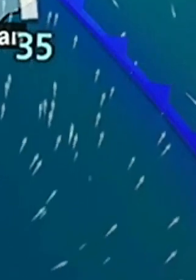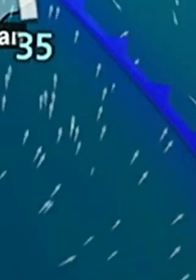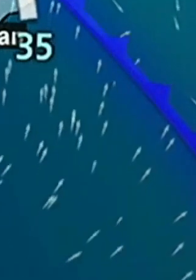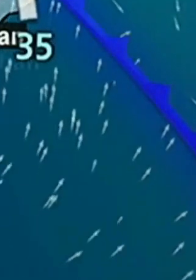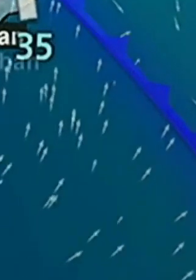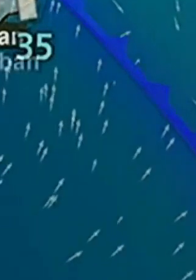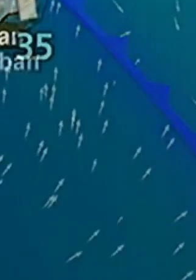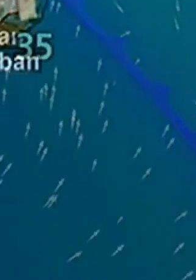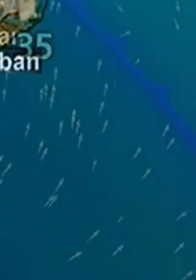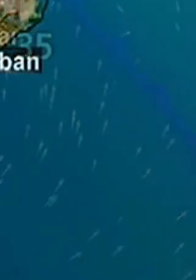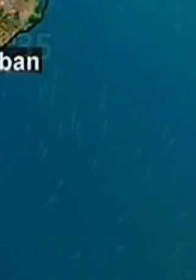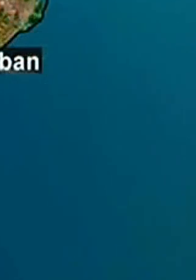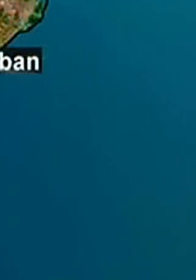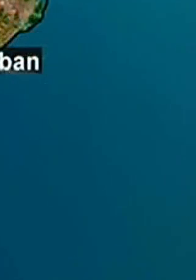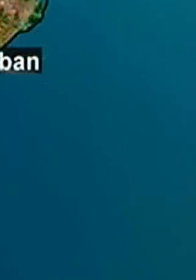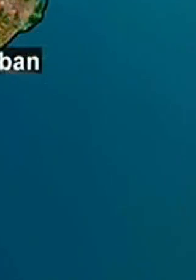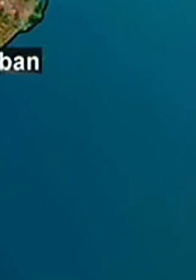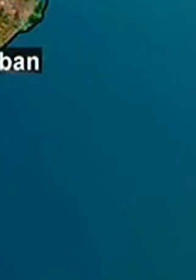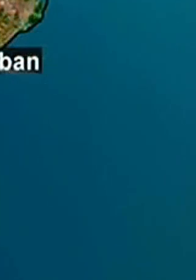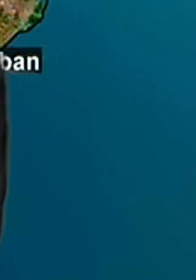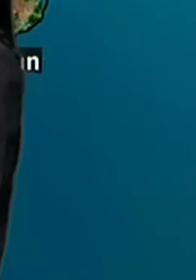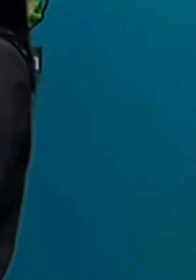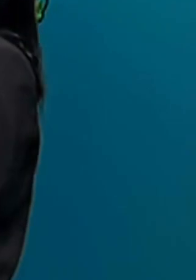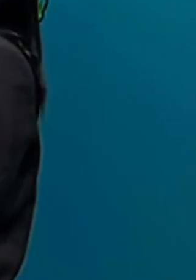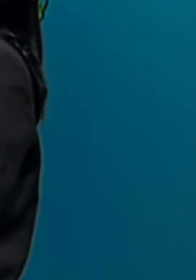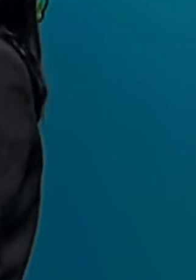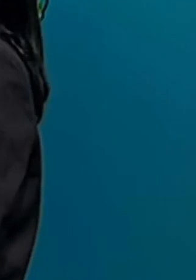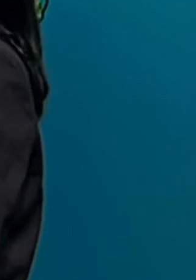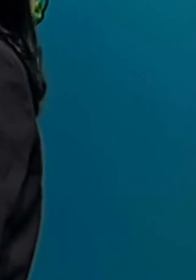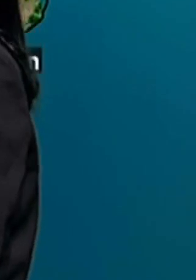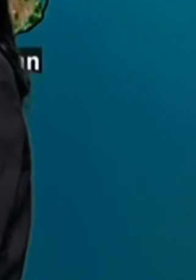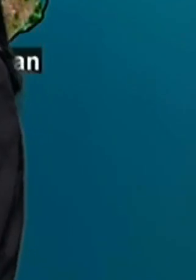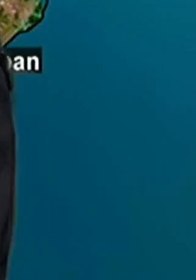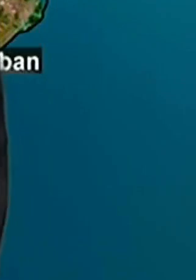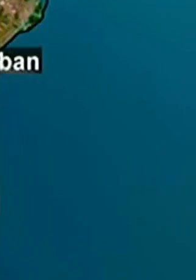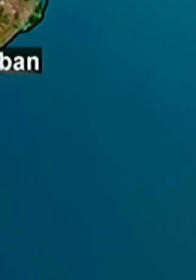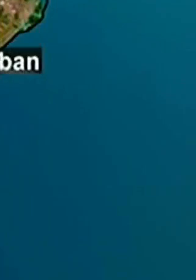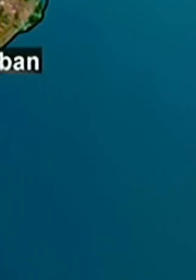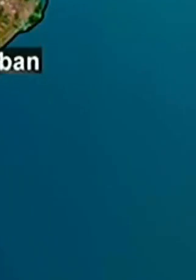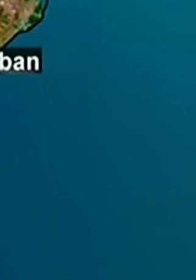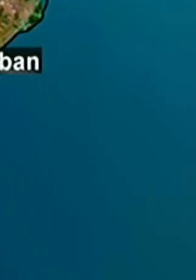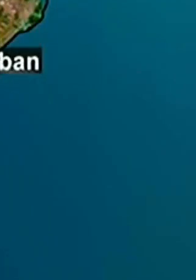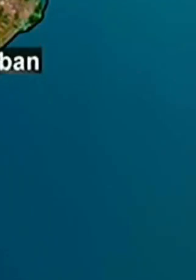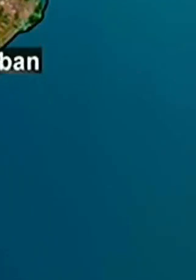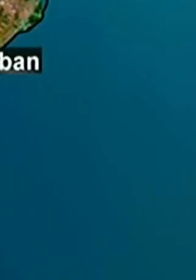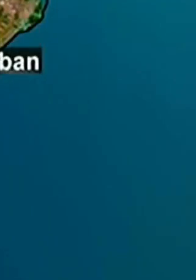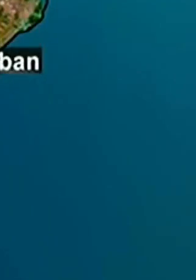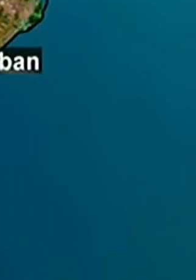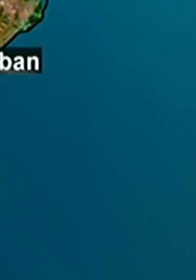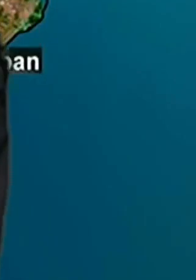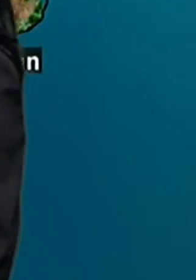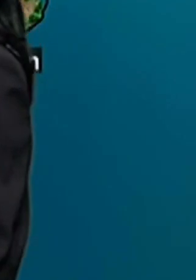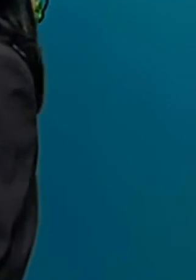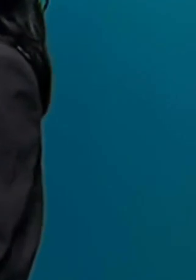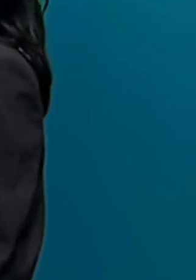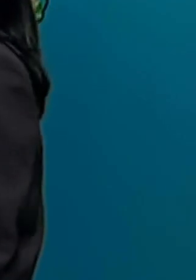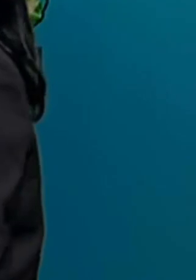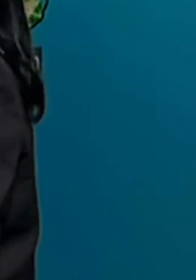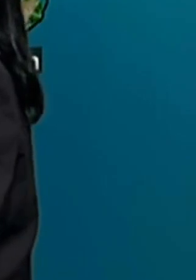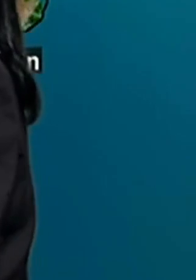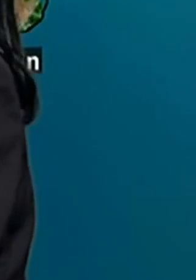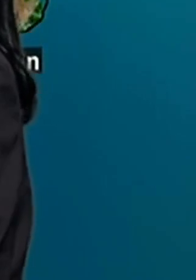Cape le masarasara na pula diperesente di le 30 mme ba maemo a bosa ba na le gone gore tsibusa ka makhubu go rarela karolo a Lebopo le